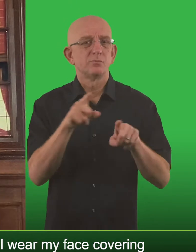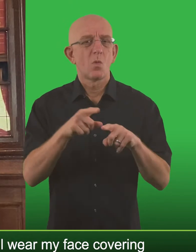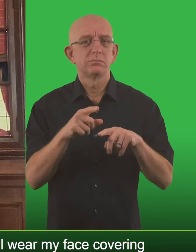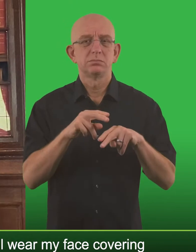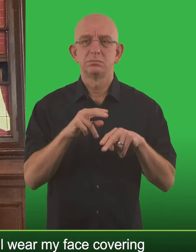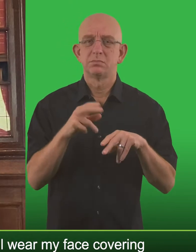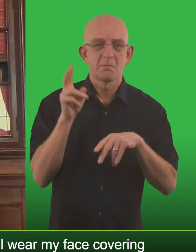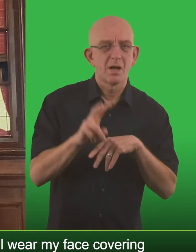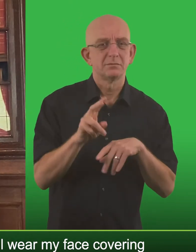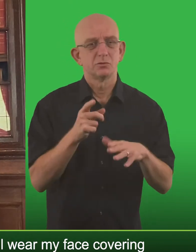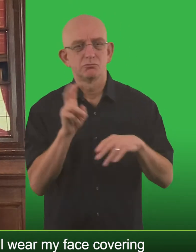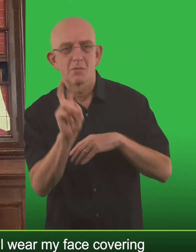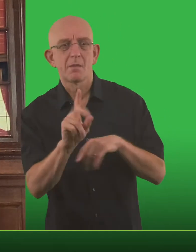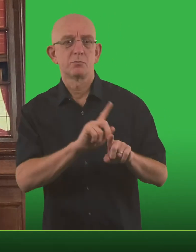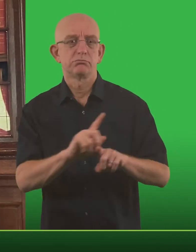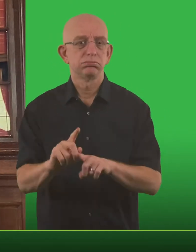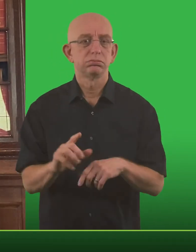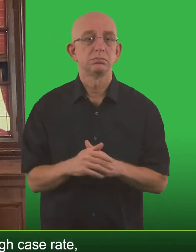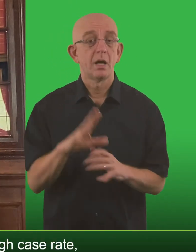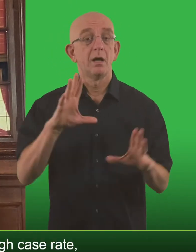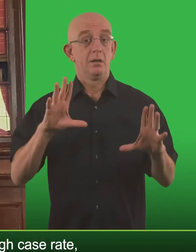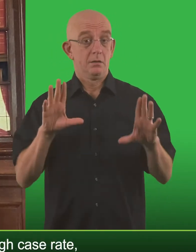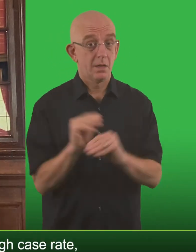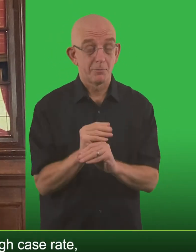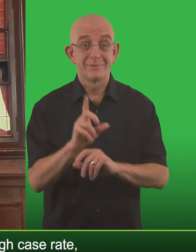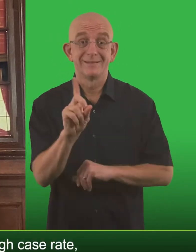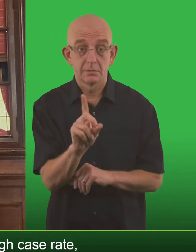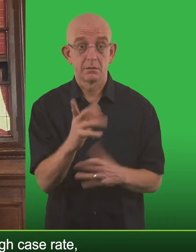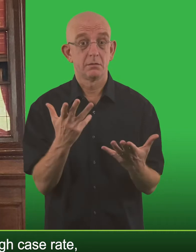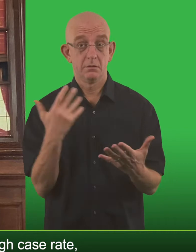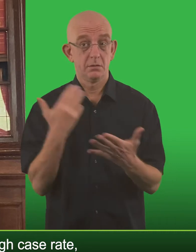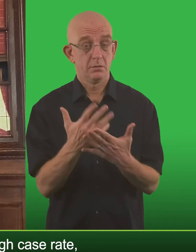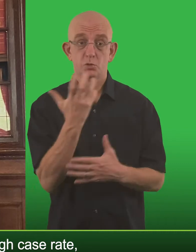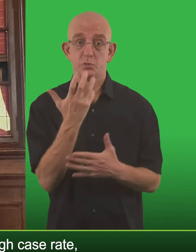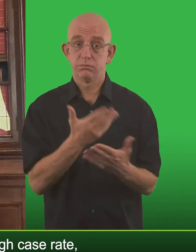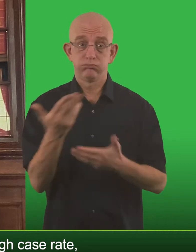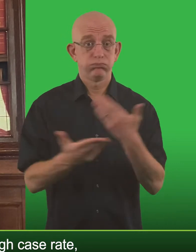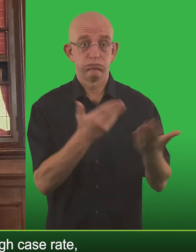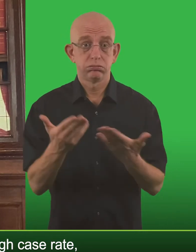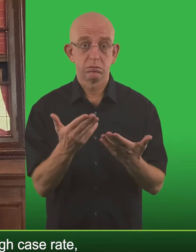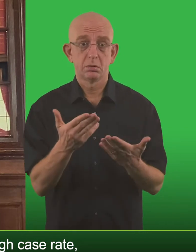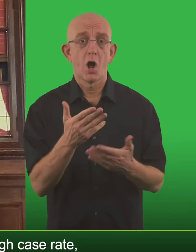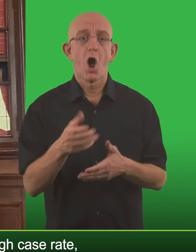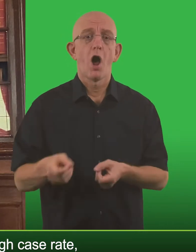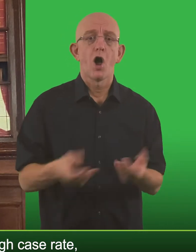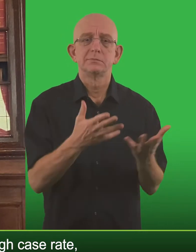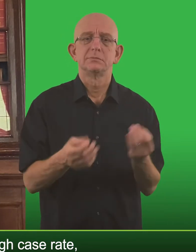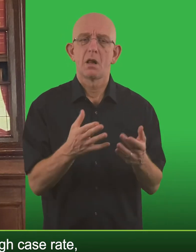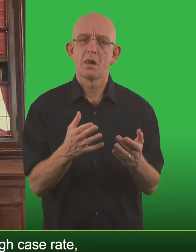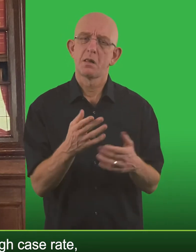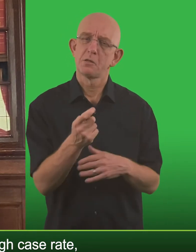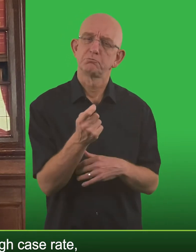spaces, aka public transport. In summary, we've got a high case rate. We've got a